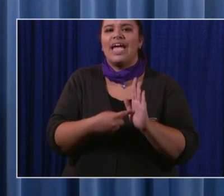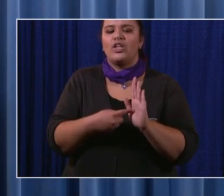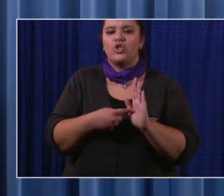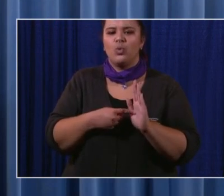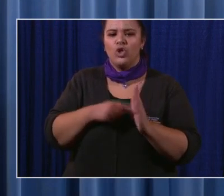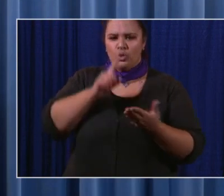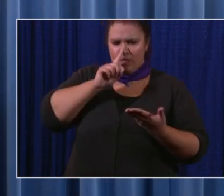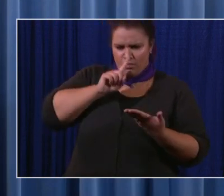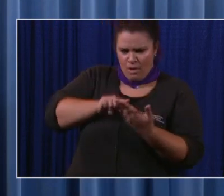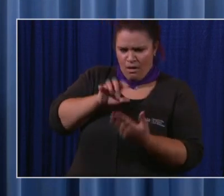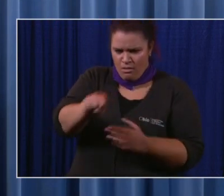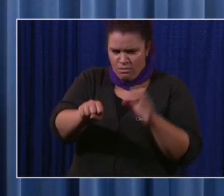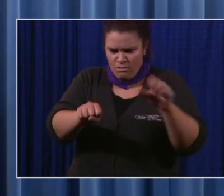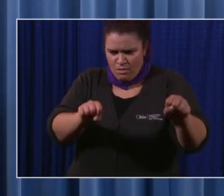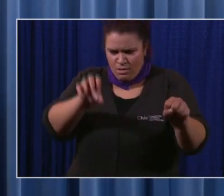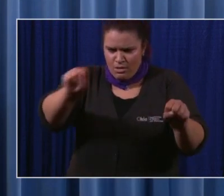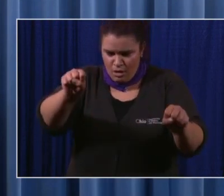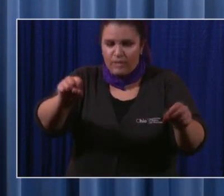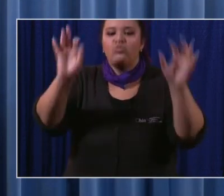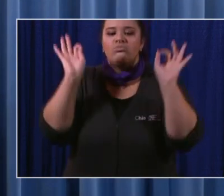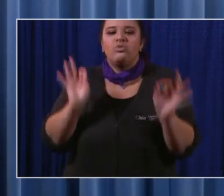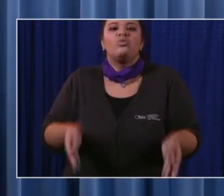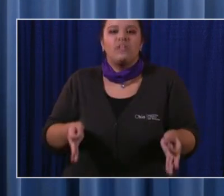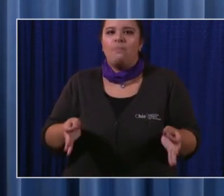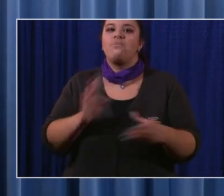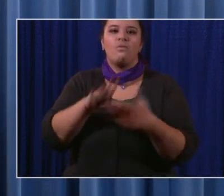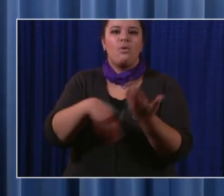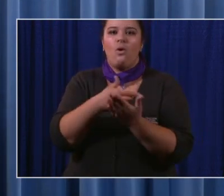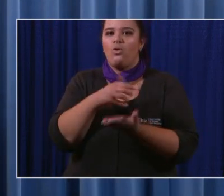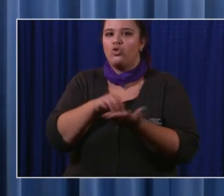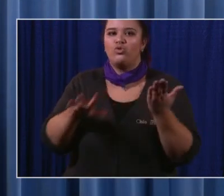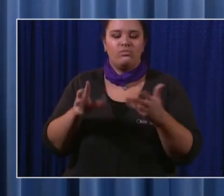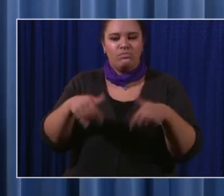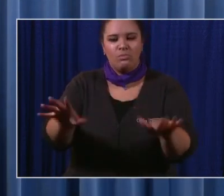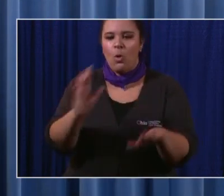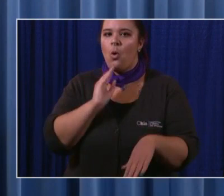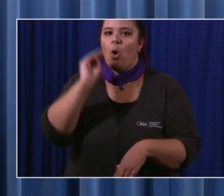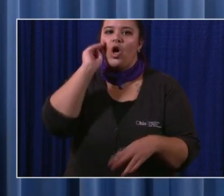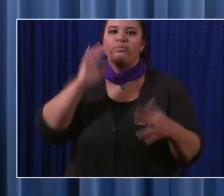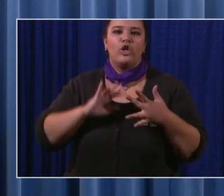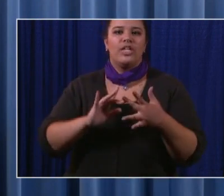children back to all remote learning as you did in the fall?